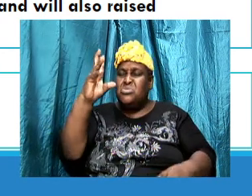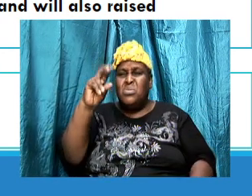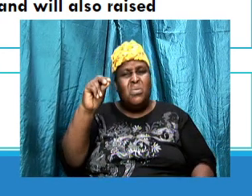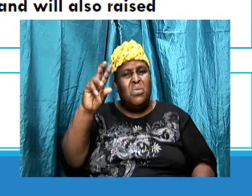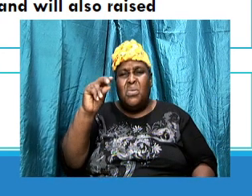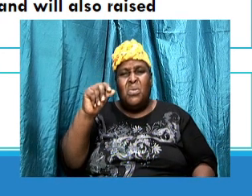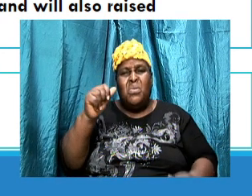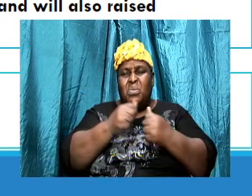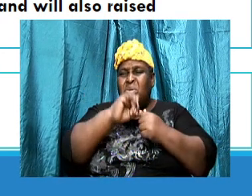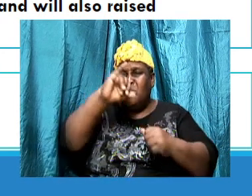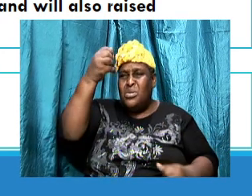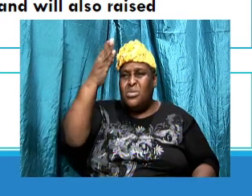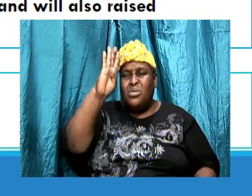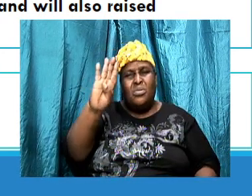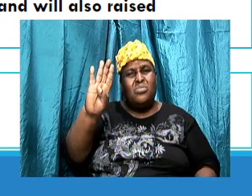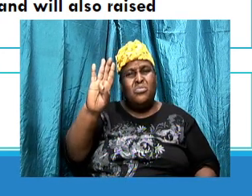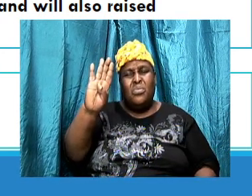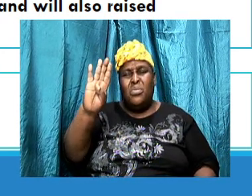with